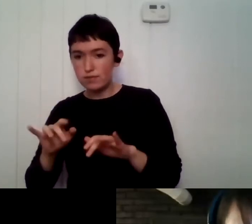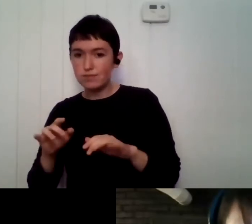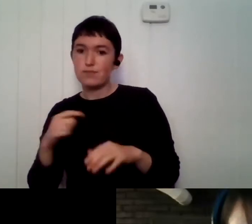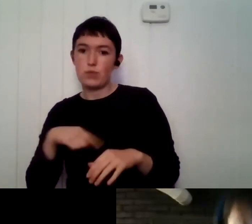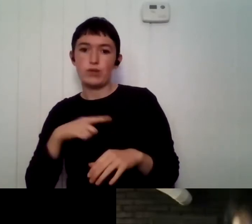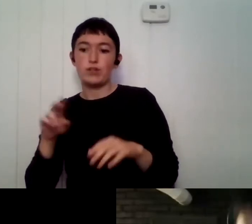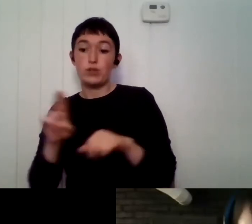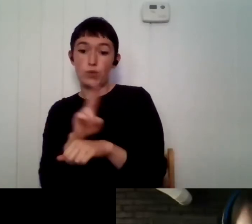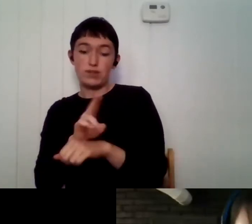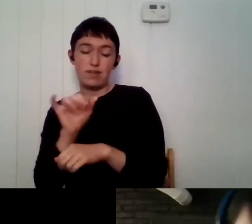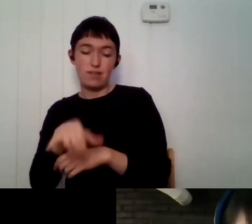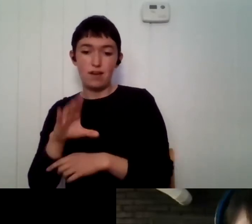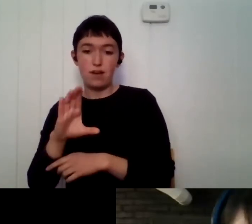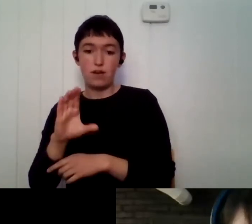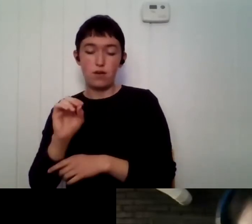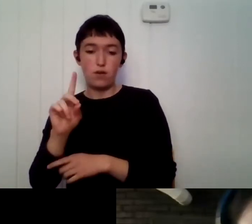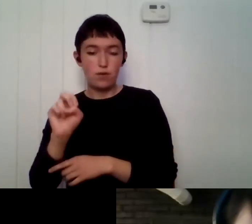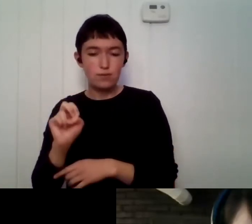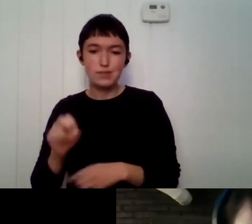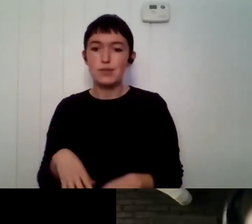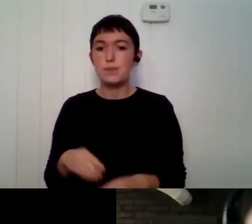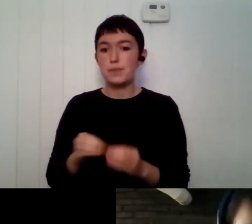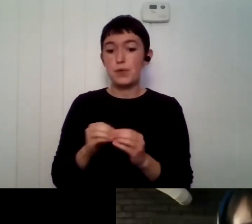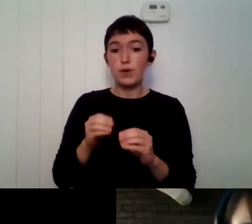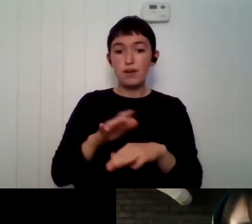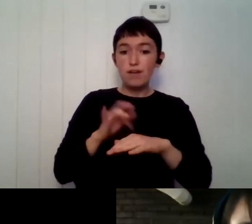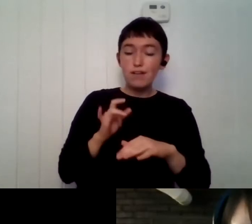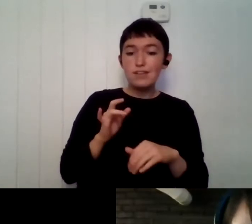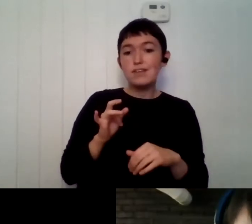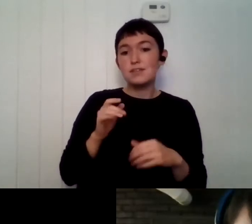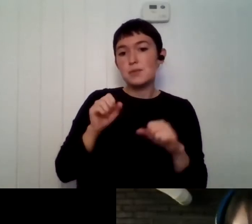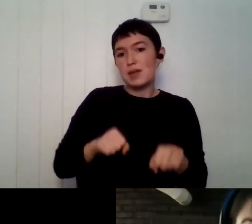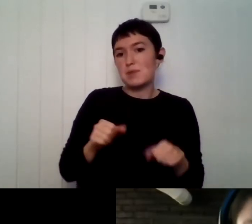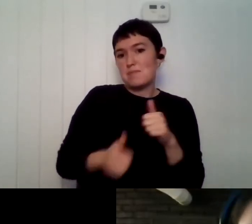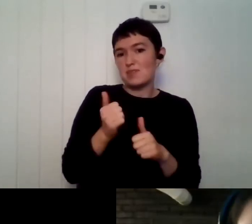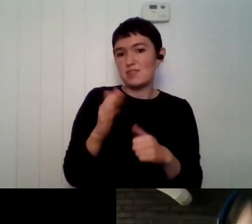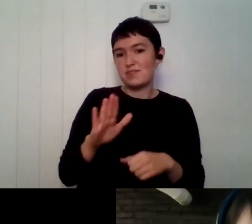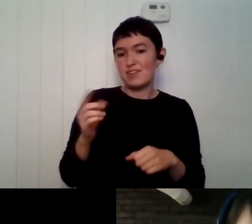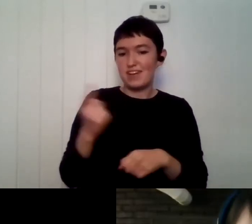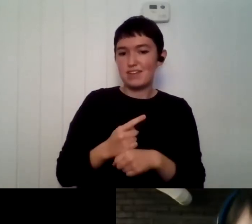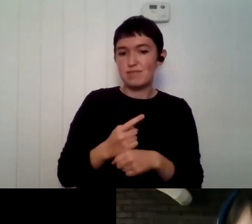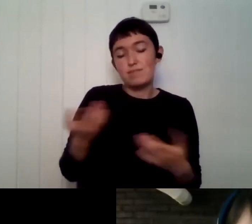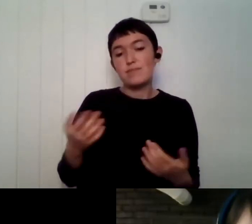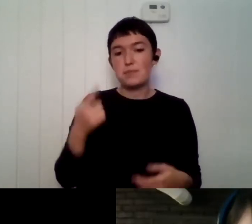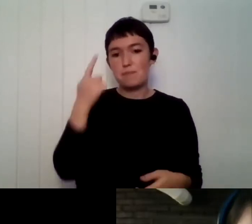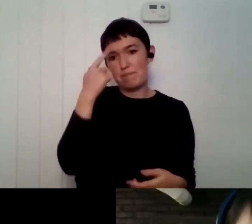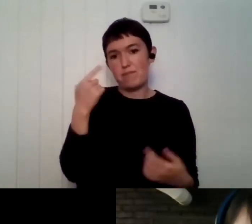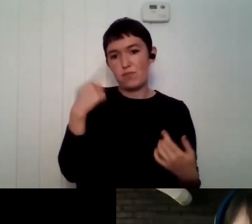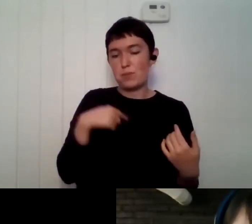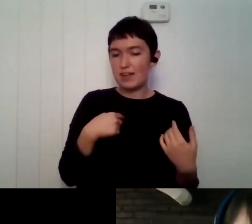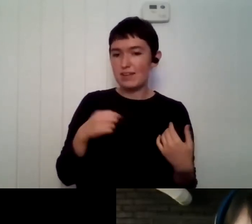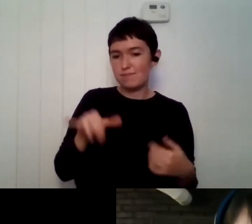So earlier on in the project, it could be like most of your day, at least for me. Yeah.